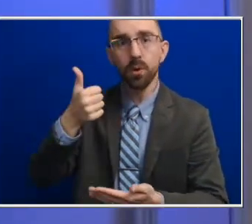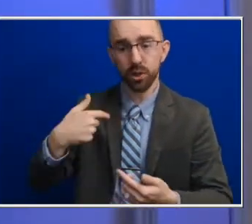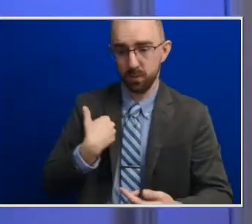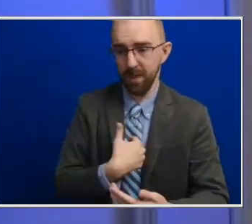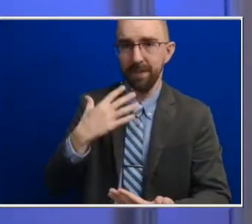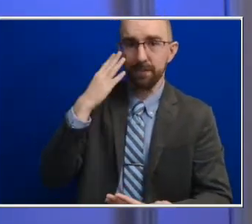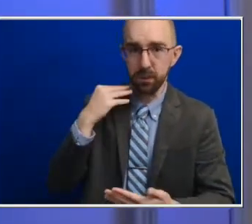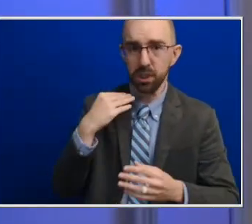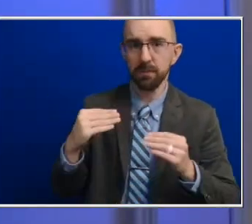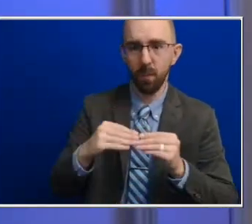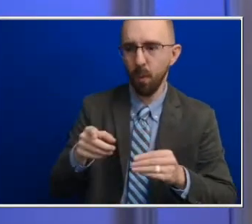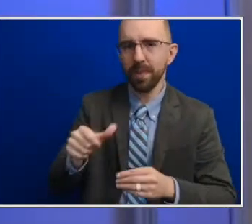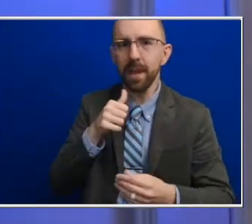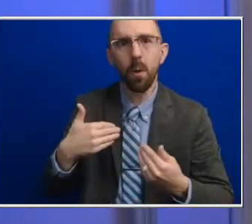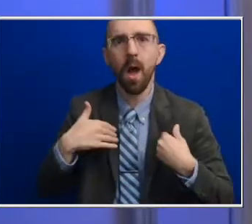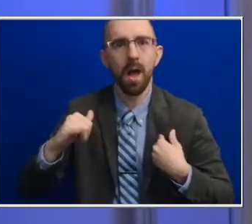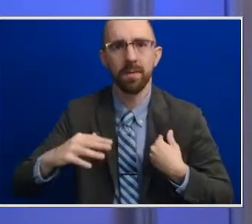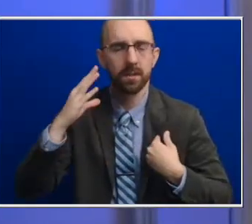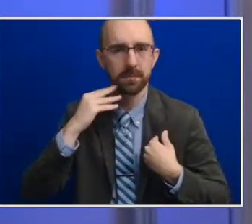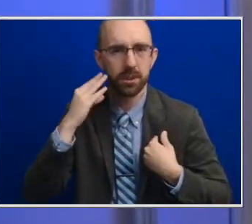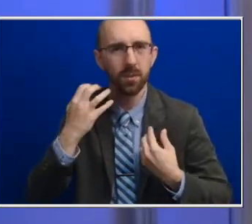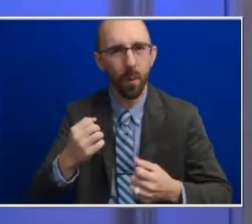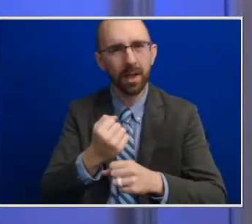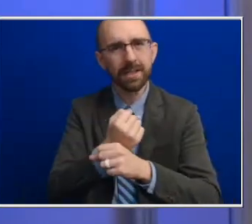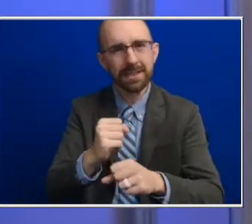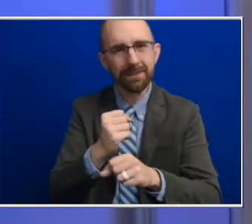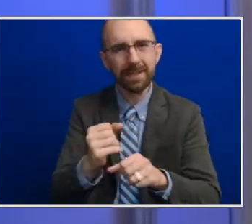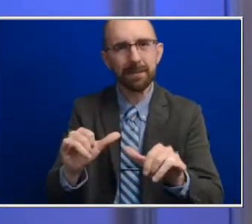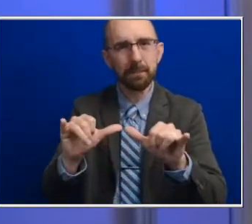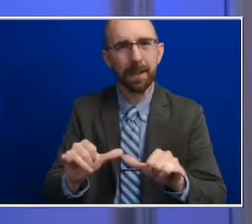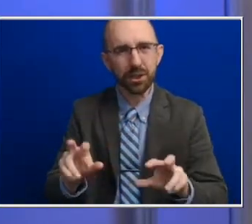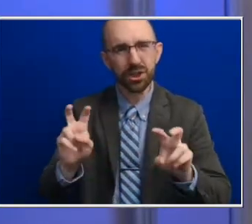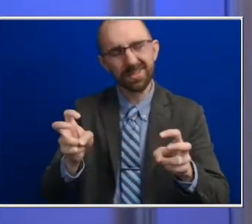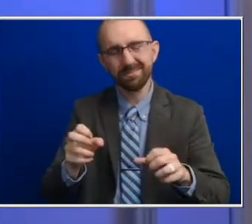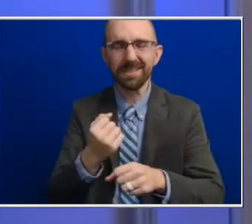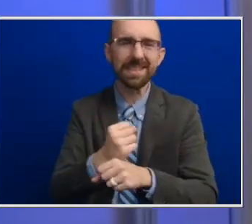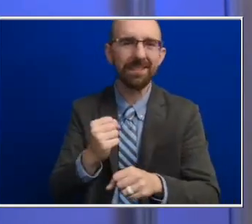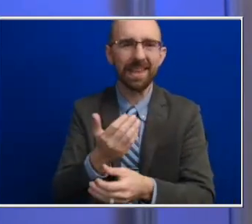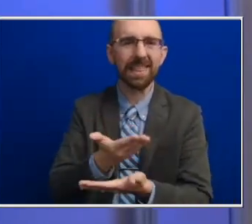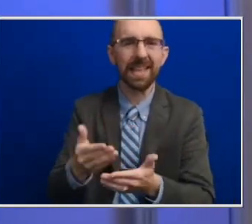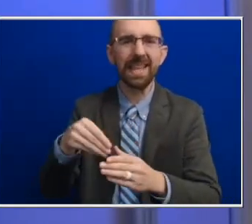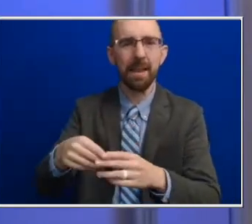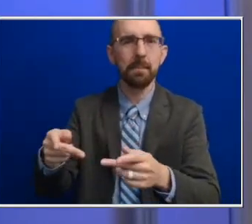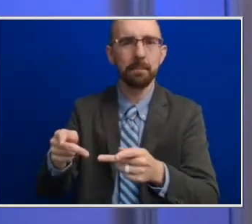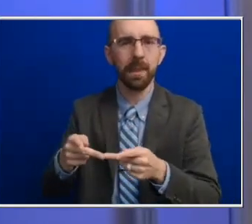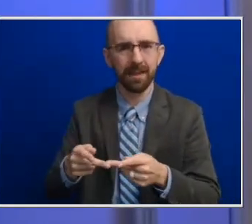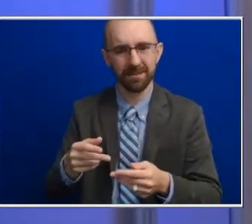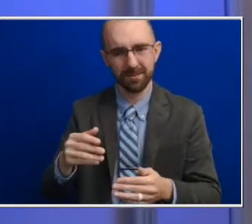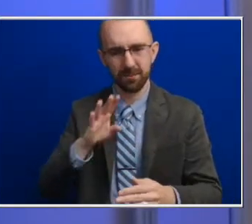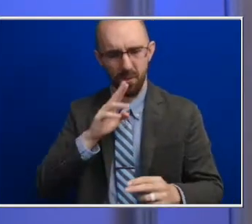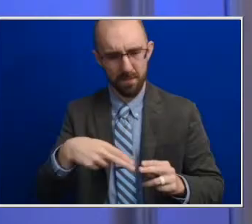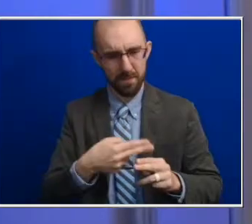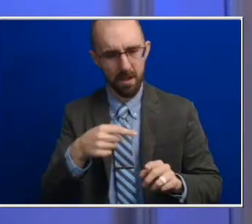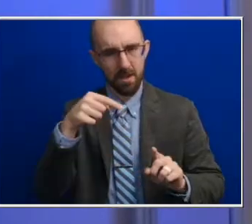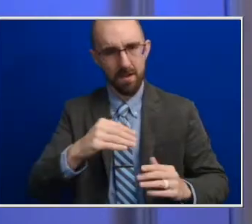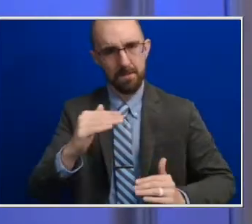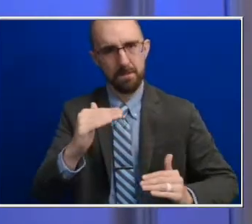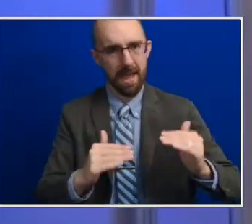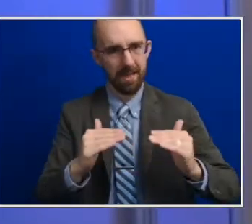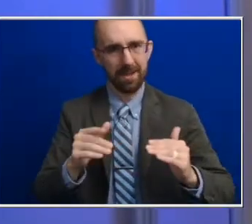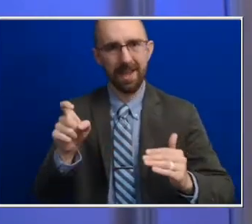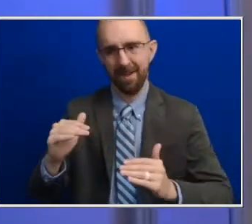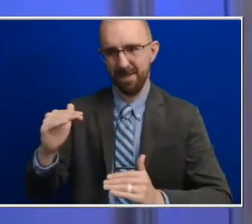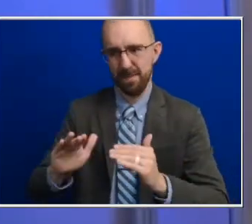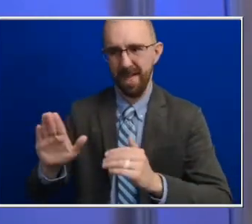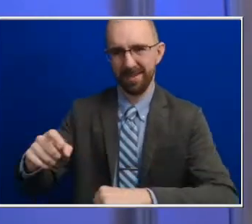safety measure to have some balance with it. And so if some of our kids have a hard time being balanced, we have to reduce that time that they spend with it,